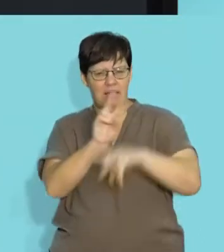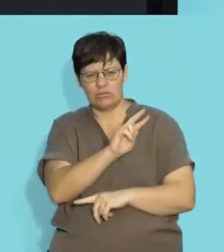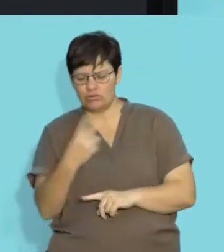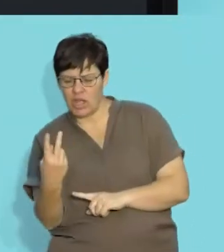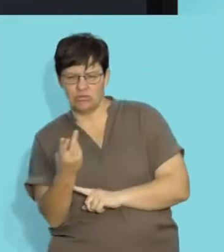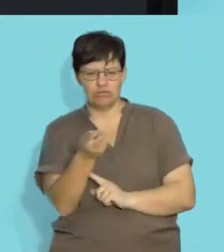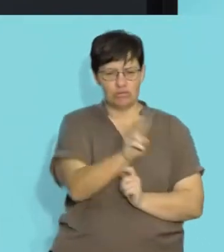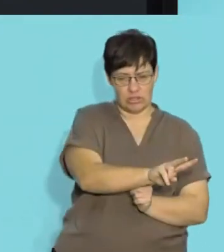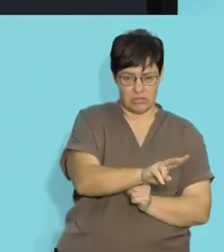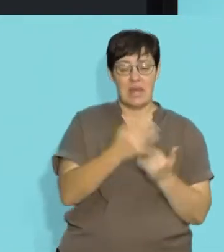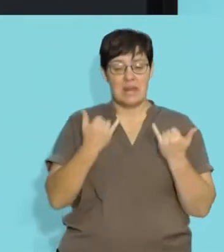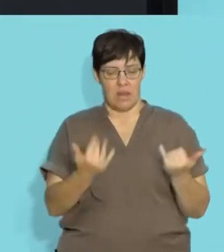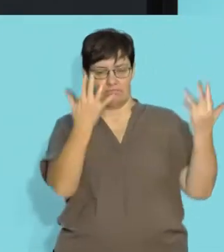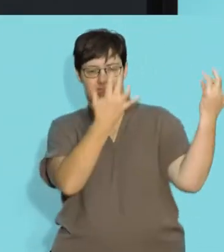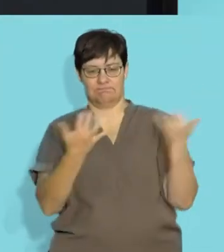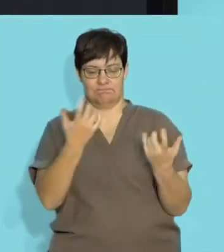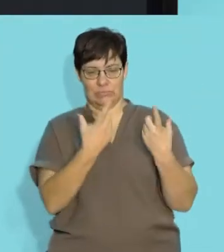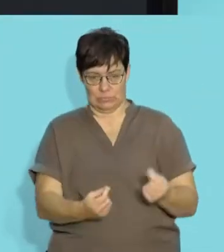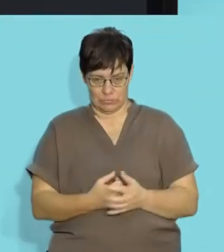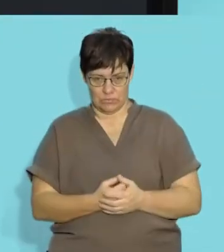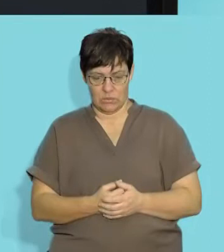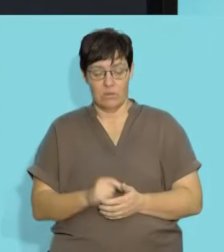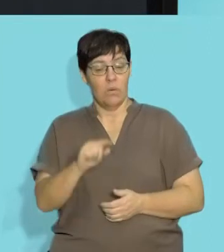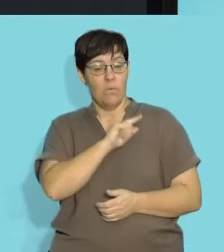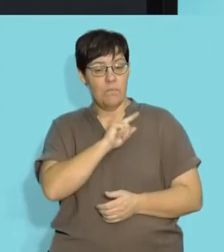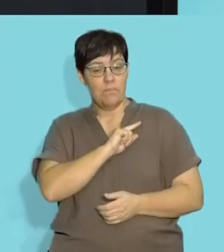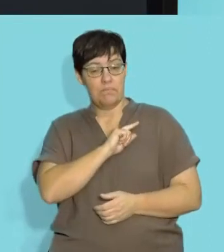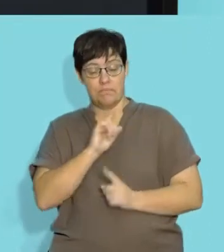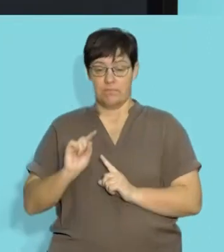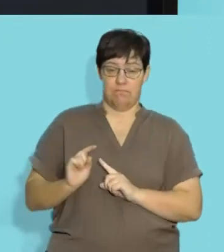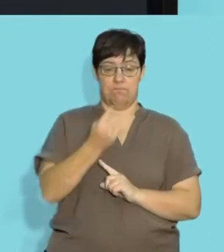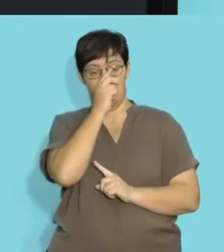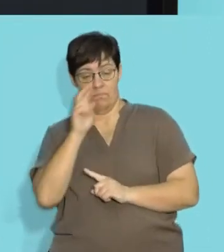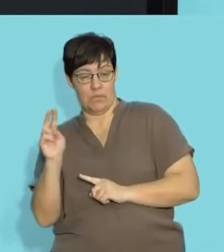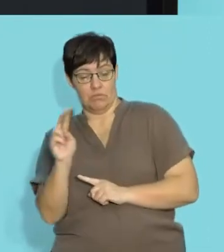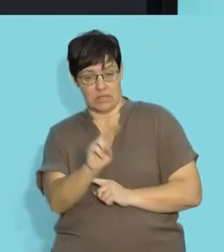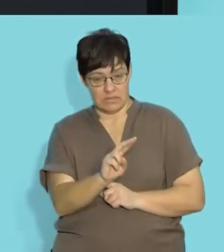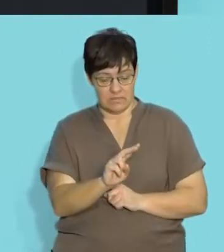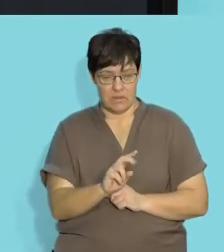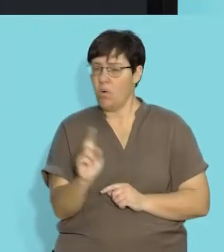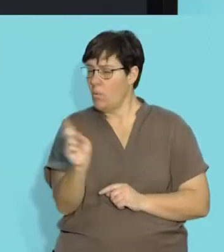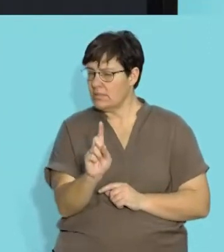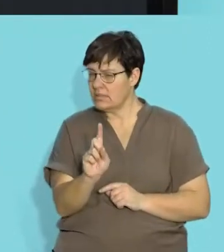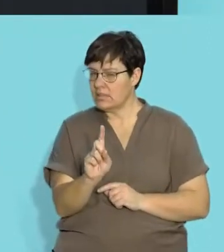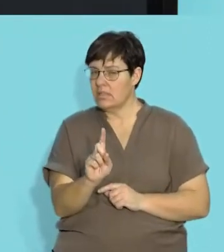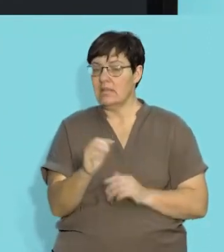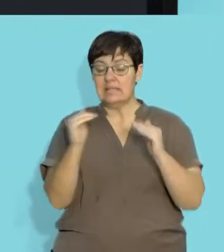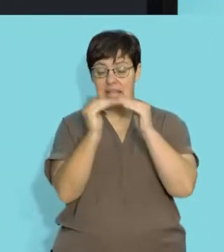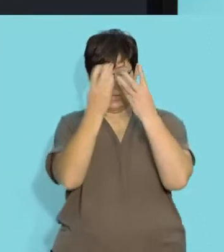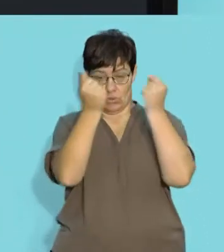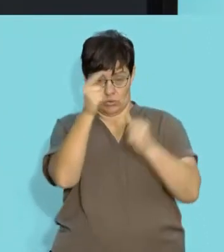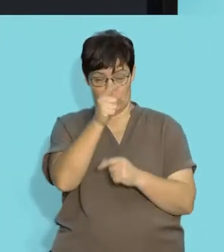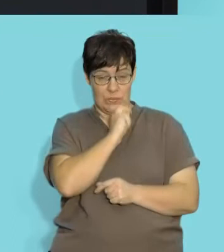the calculations, because remember, our initial objective in terms of the titration was to use a standard solution